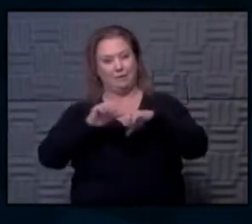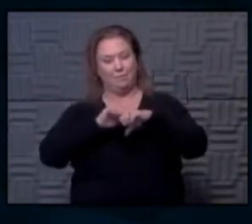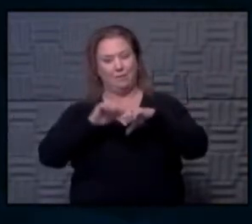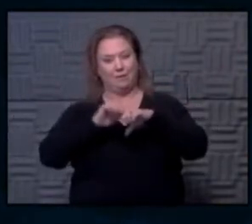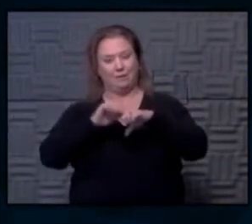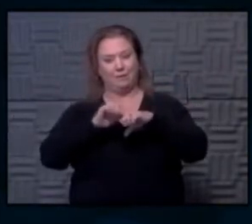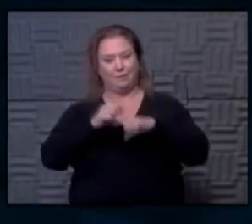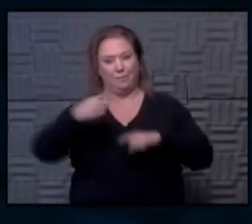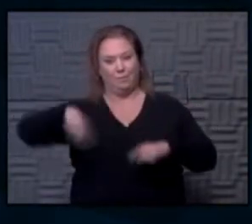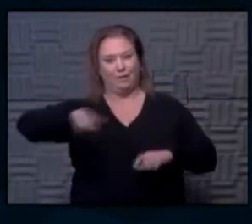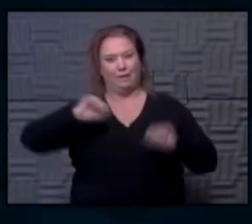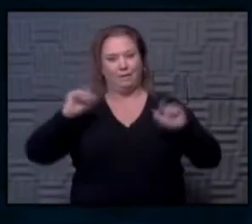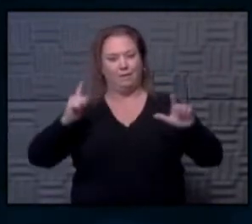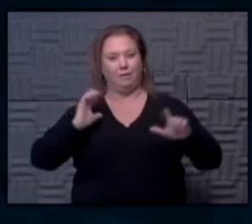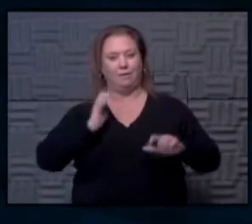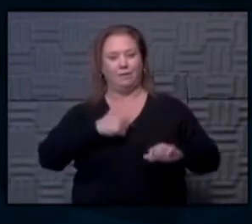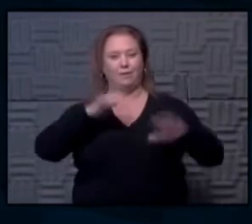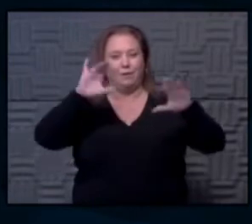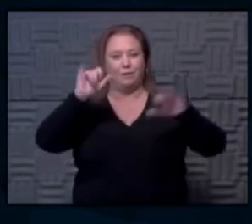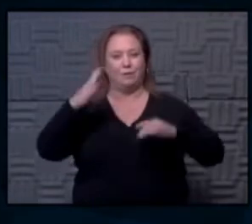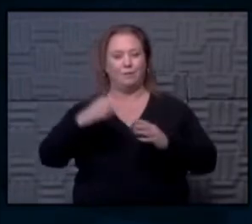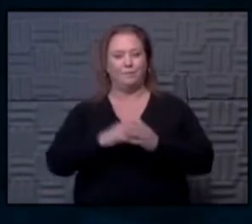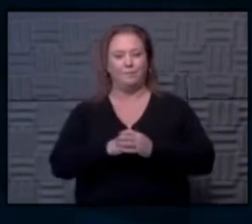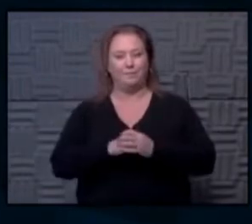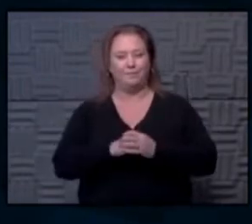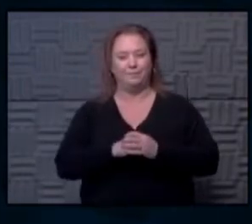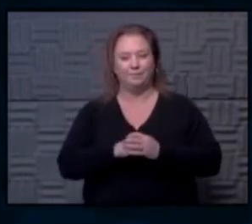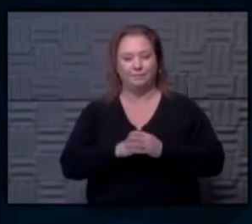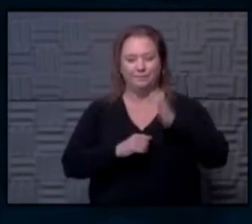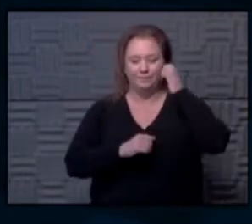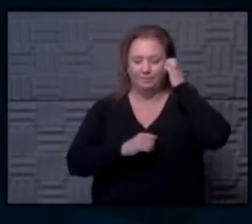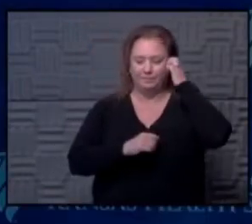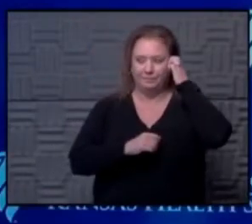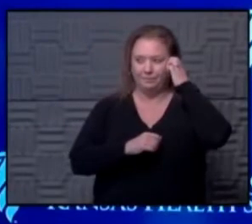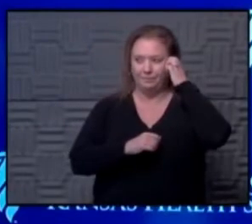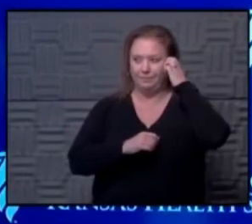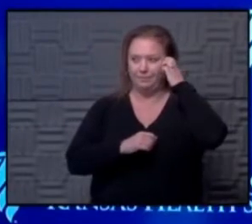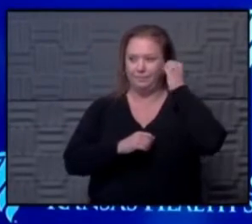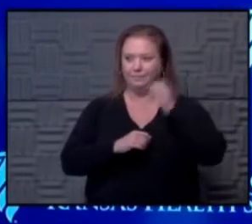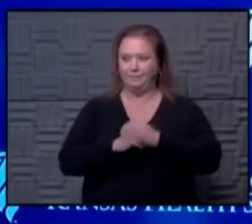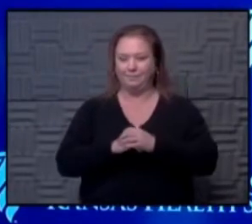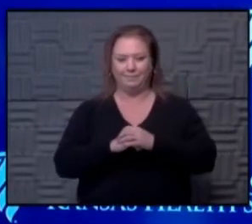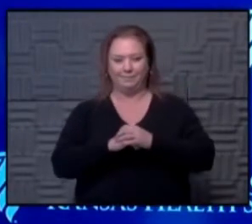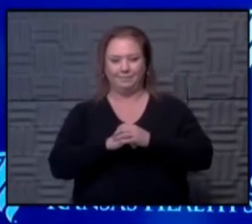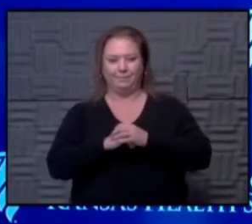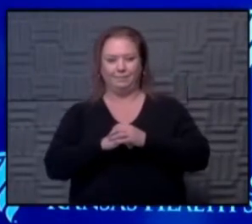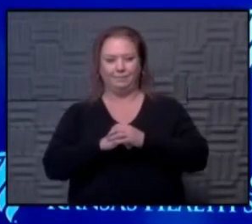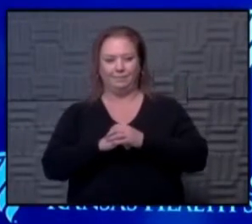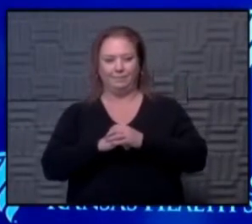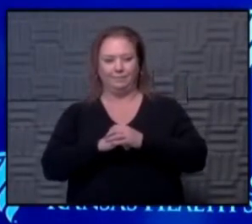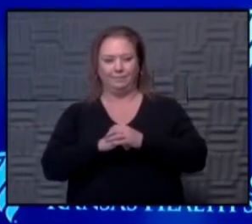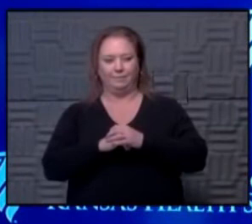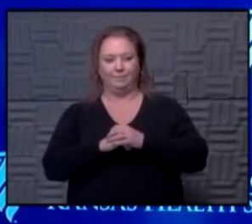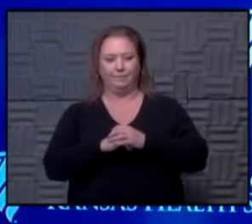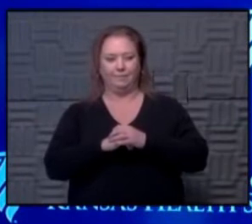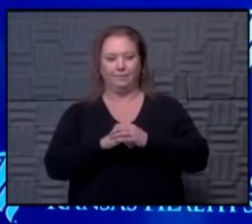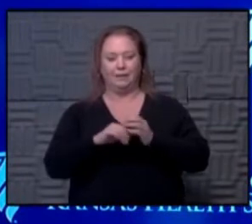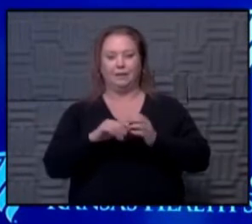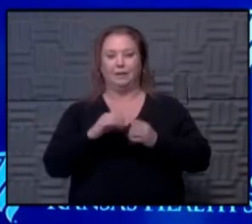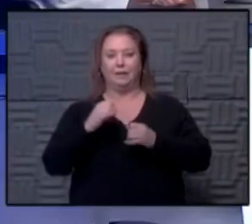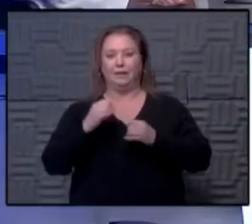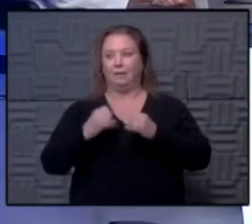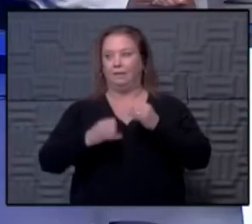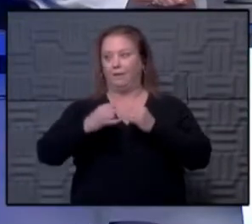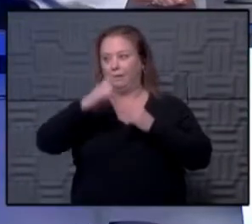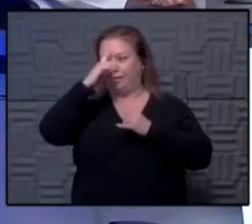it, so can we all. Great job there, Antonio and Tommy Ralph. Yay, cannoli. Well, Tim, final